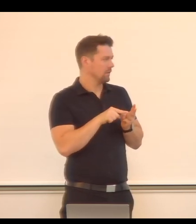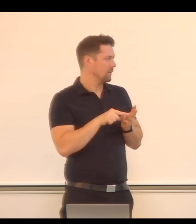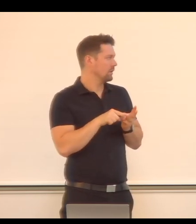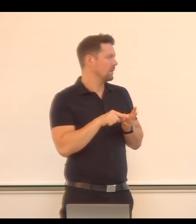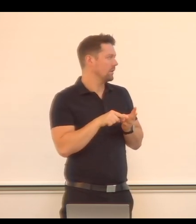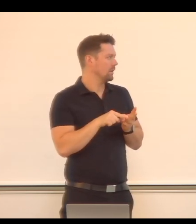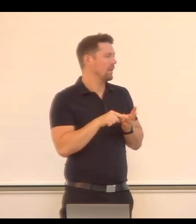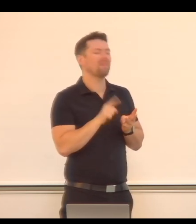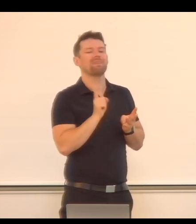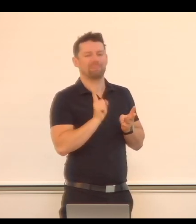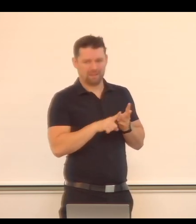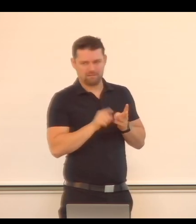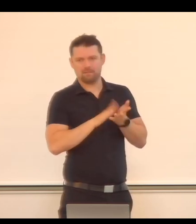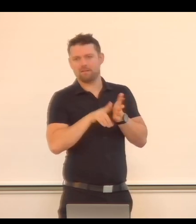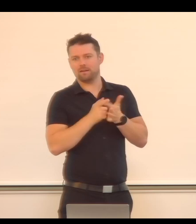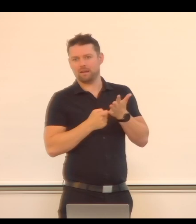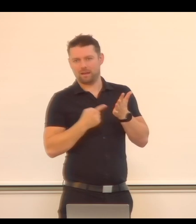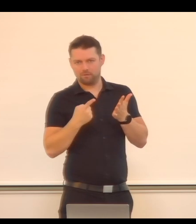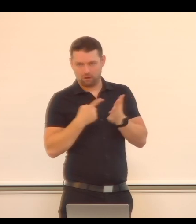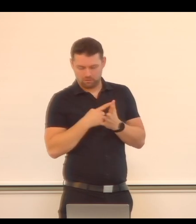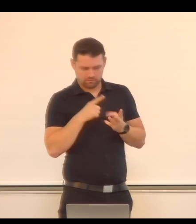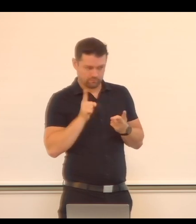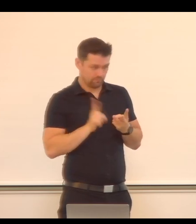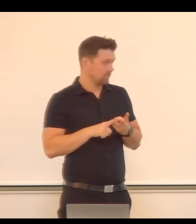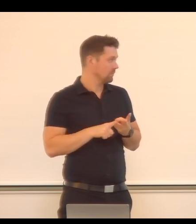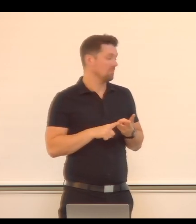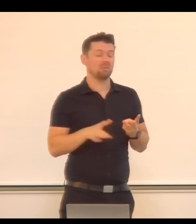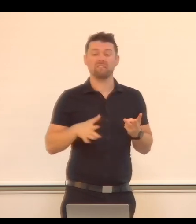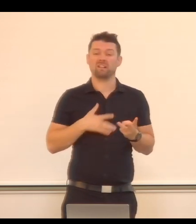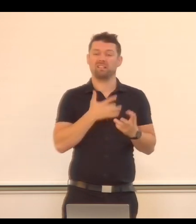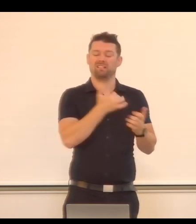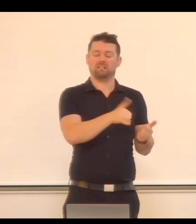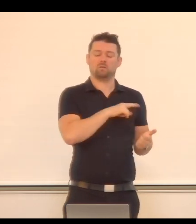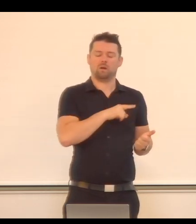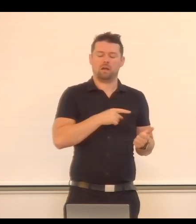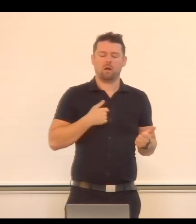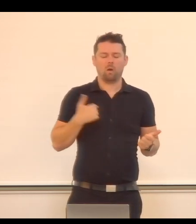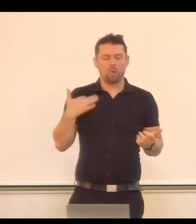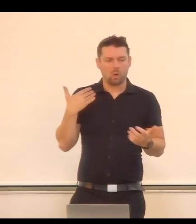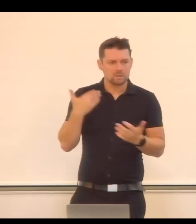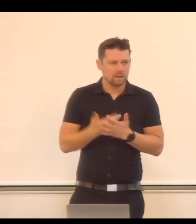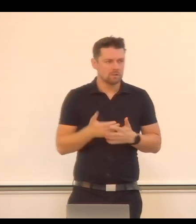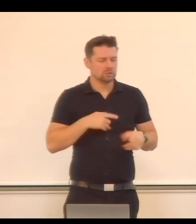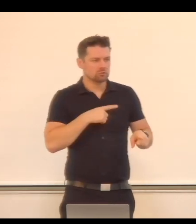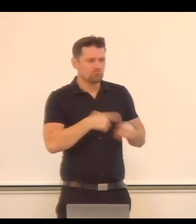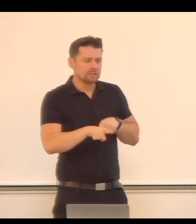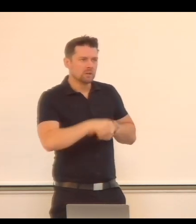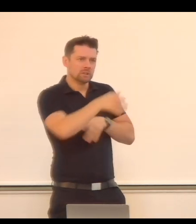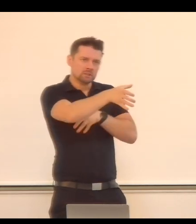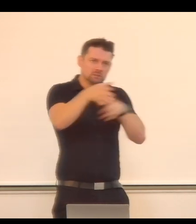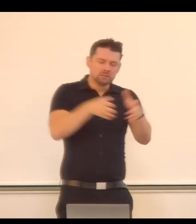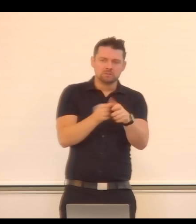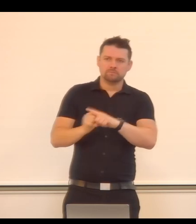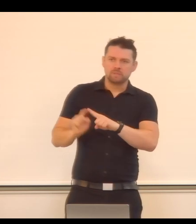that time that I did the HERA mission. And I thought what was great is I had spent a lot of time trying to put myself in the shoes of an